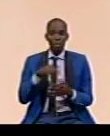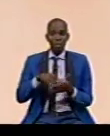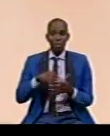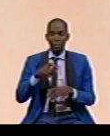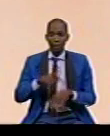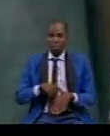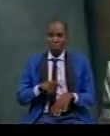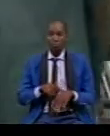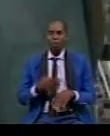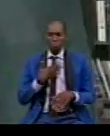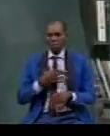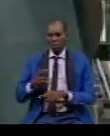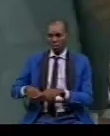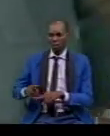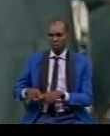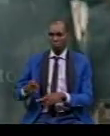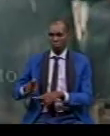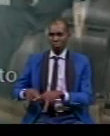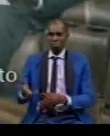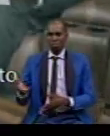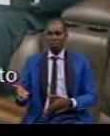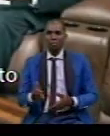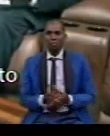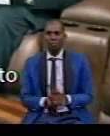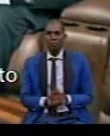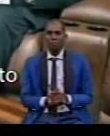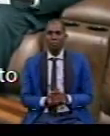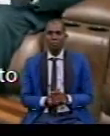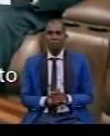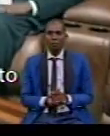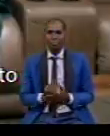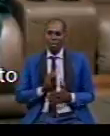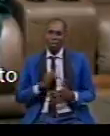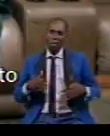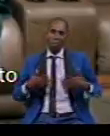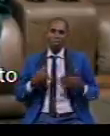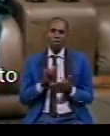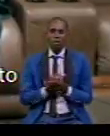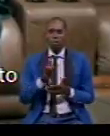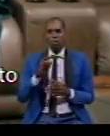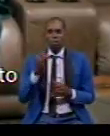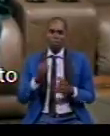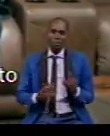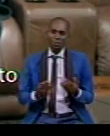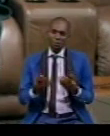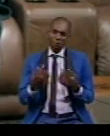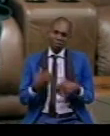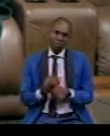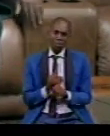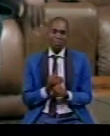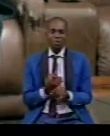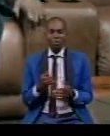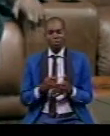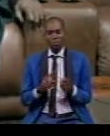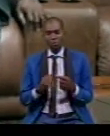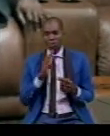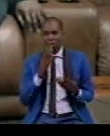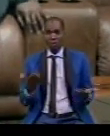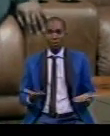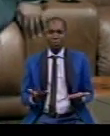Jesus' name. It says, and Jesus stood still, and he called them and